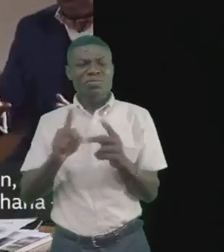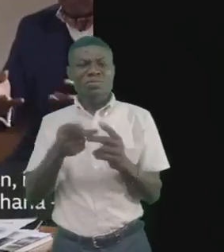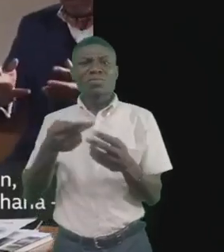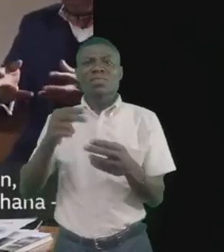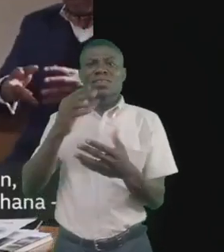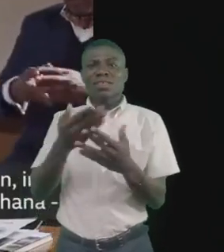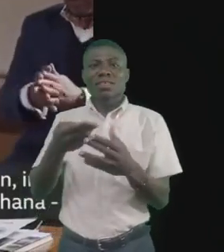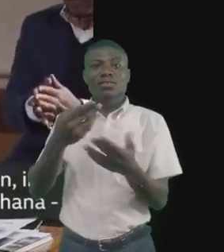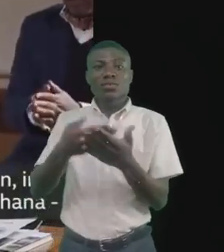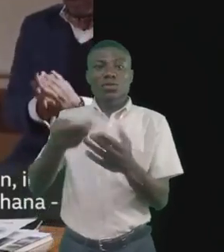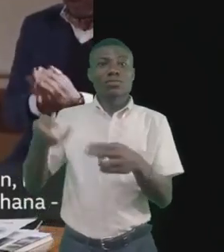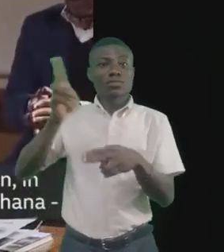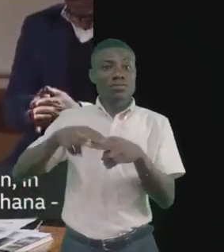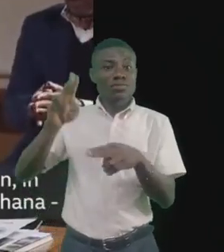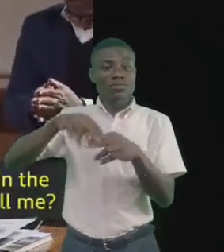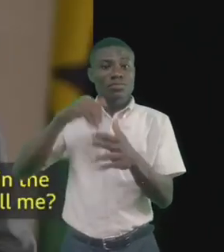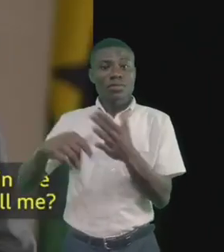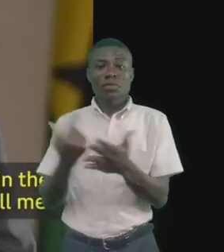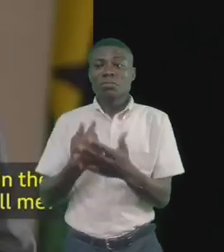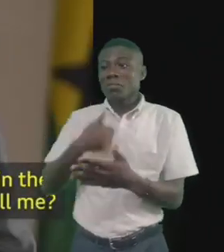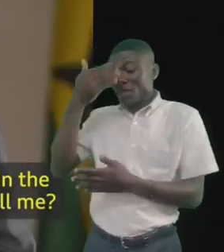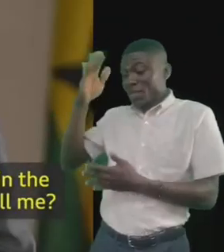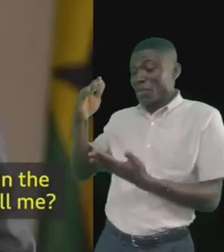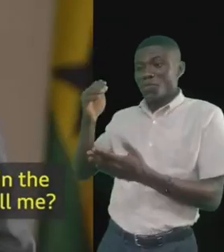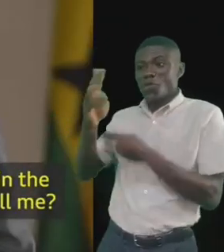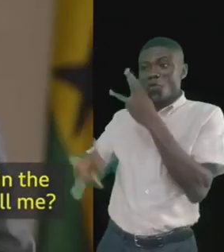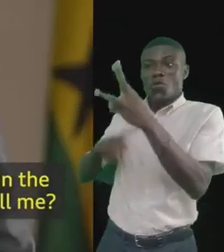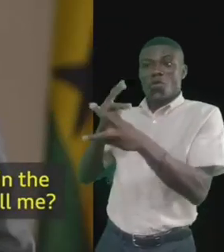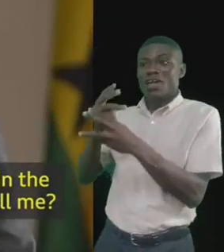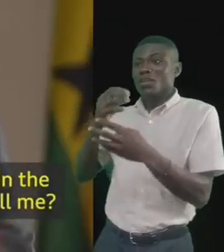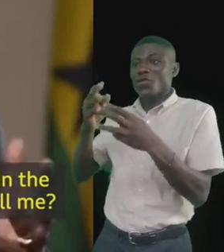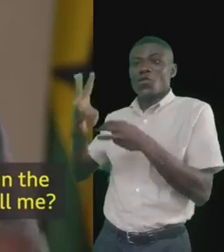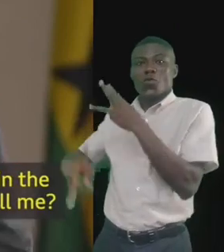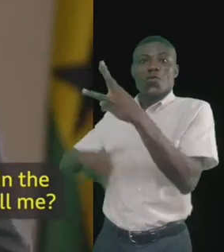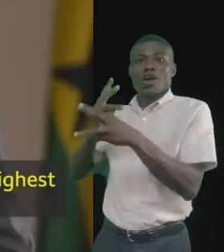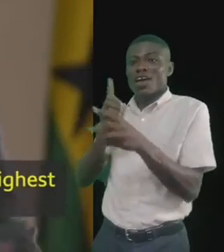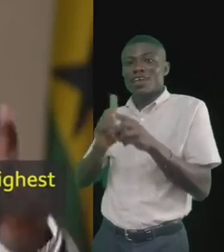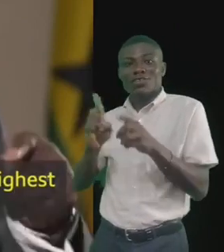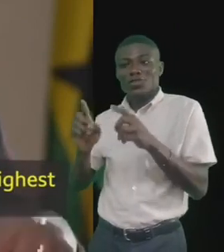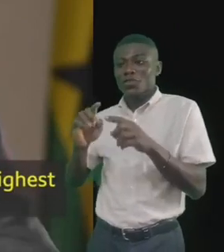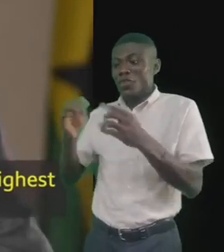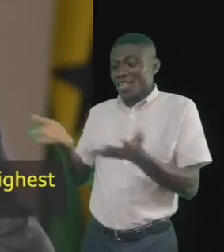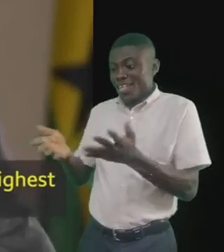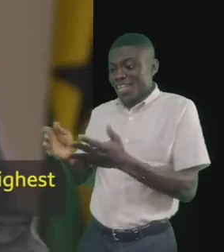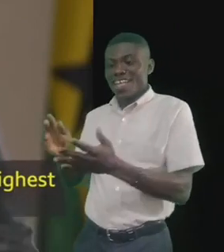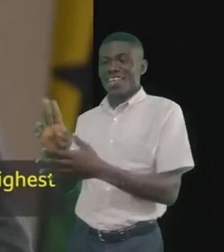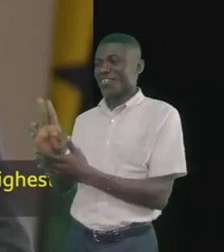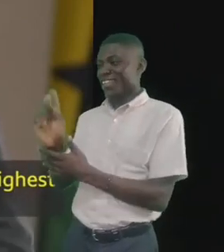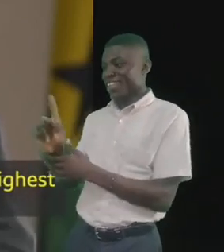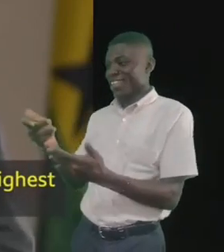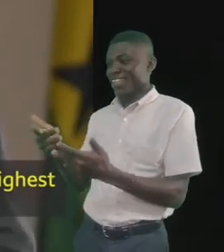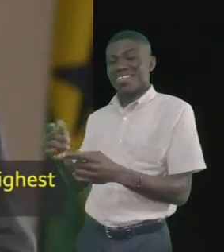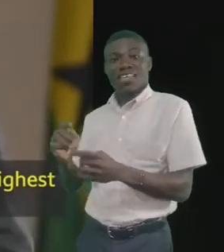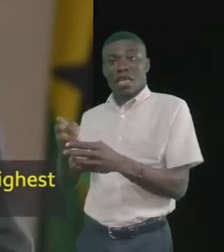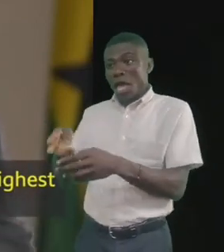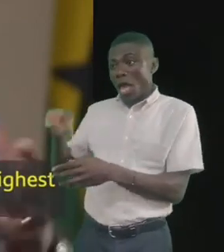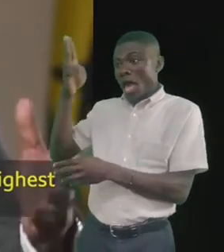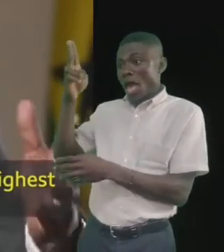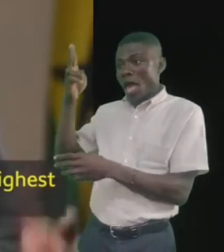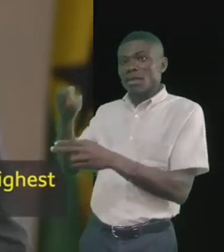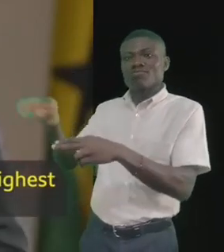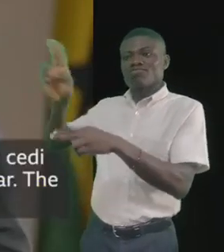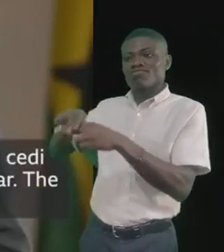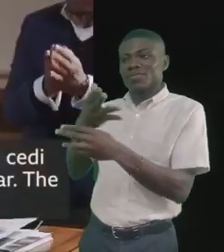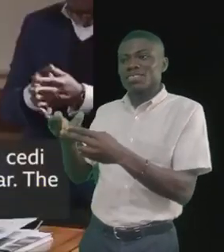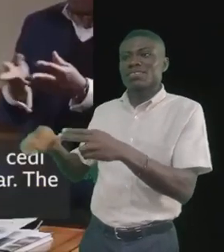your inflation in your country, inflation in Ghana. I don't know the economy in the world that's doing well. Tell me Ghana, where you are here. Inflation in Ghana. The